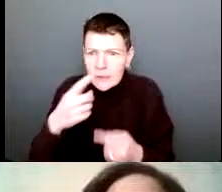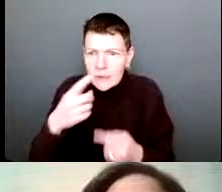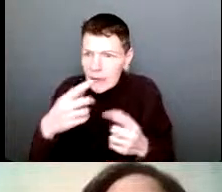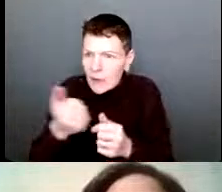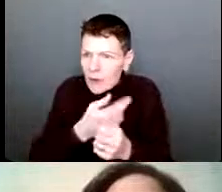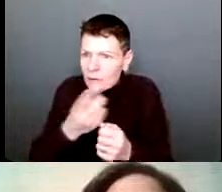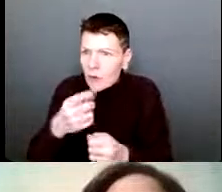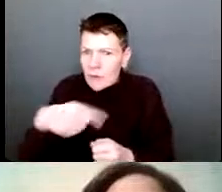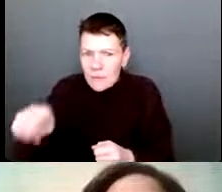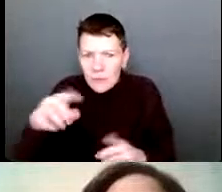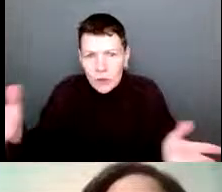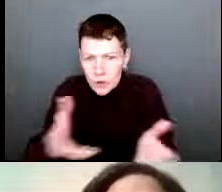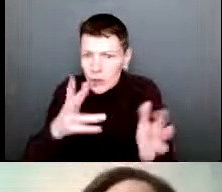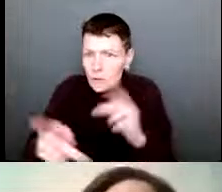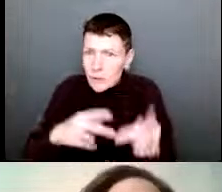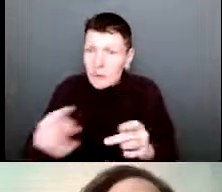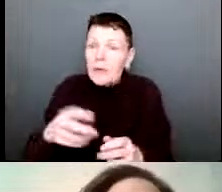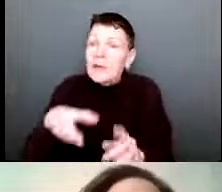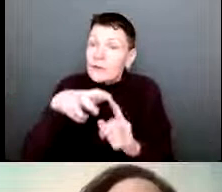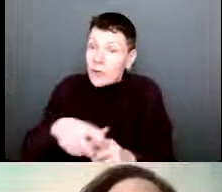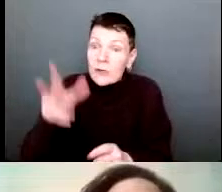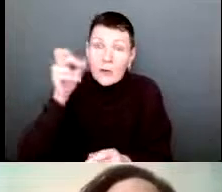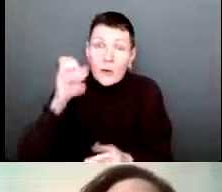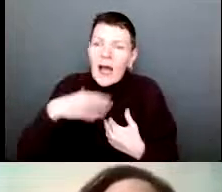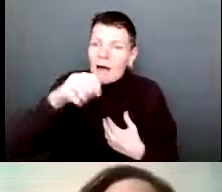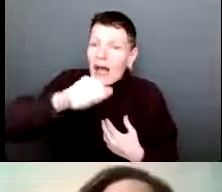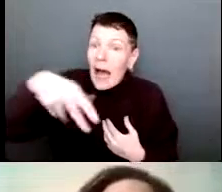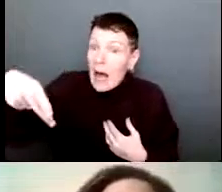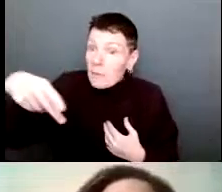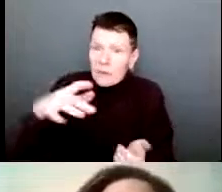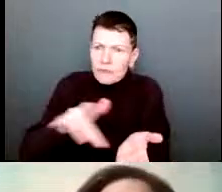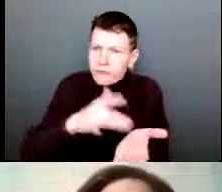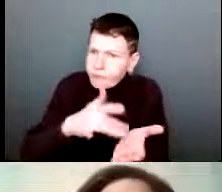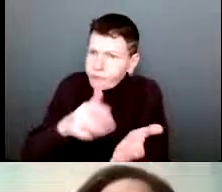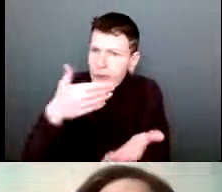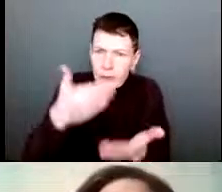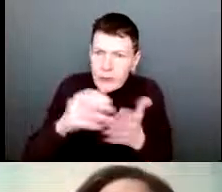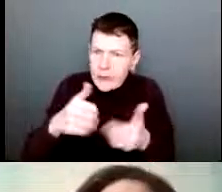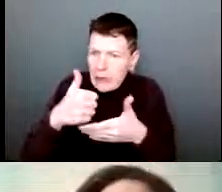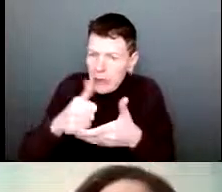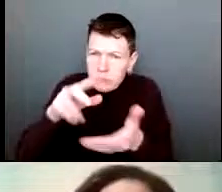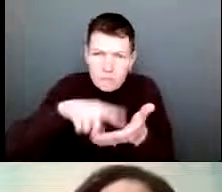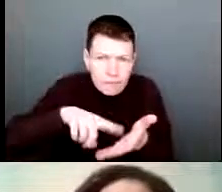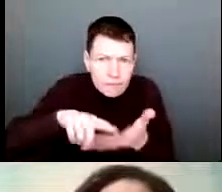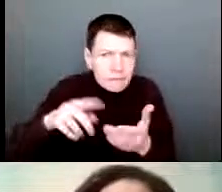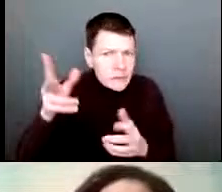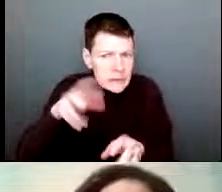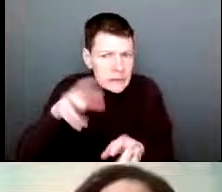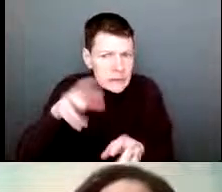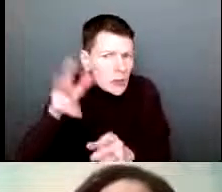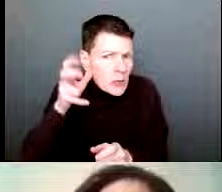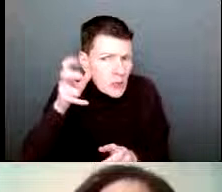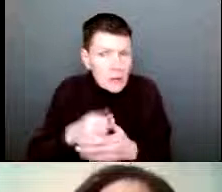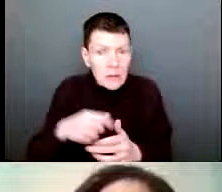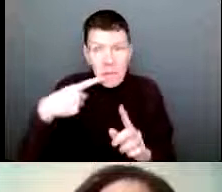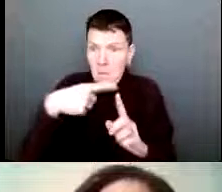the hearing. It's a very, very useful thing. The very good thing that is coming us here is